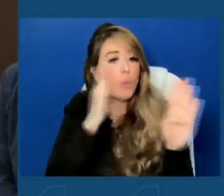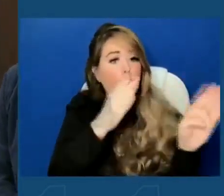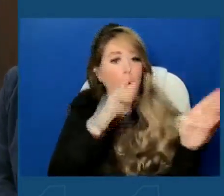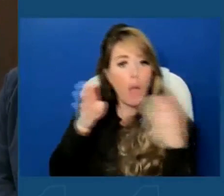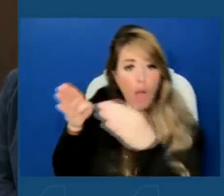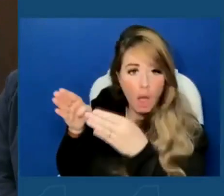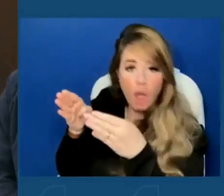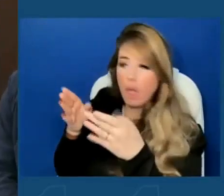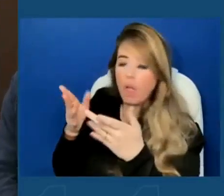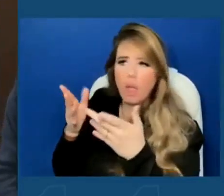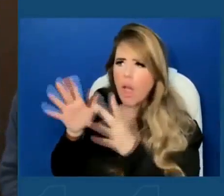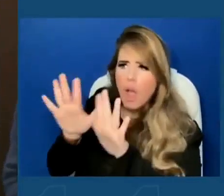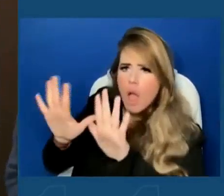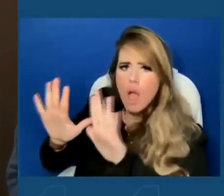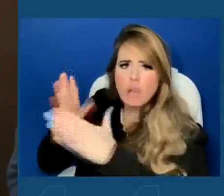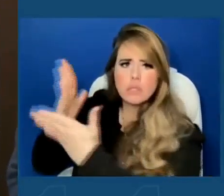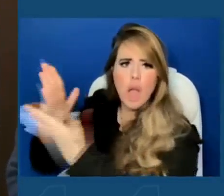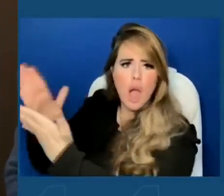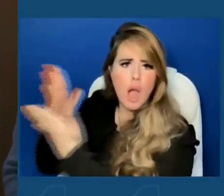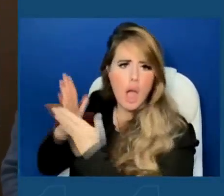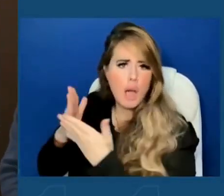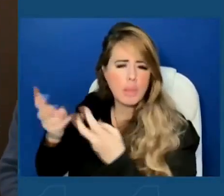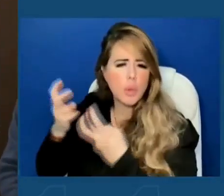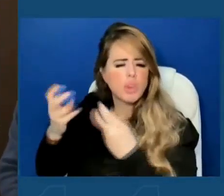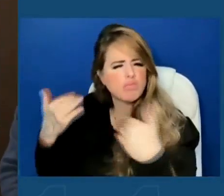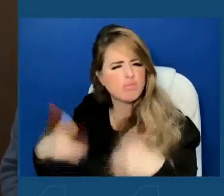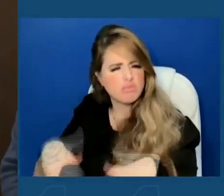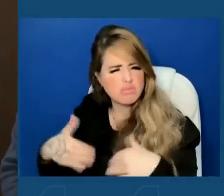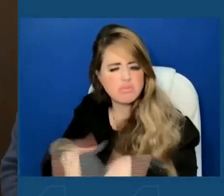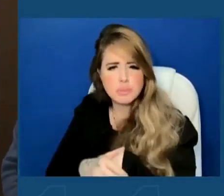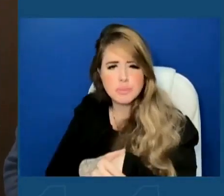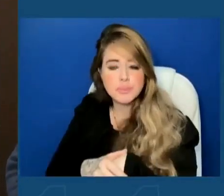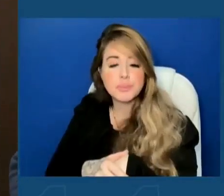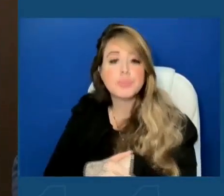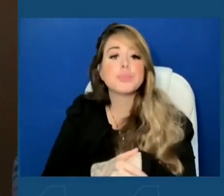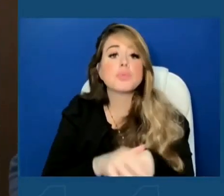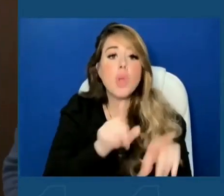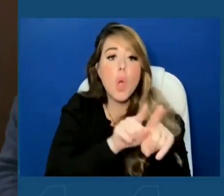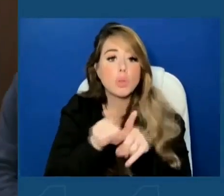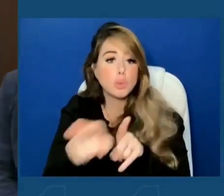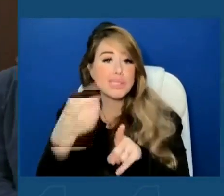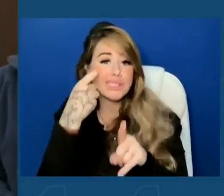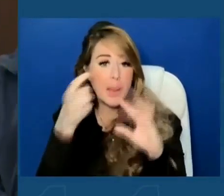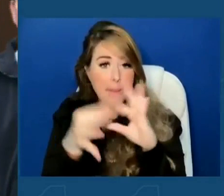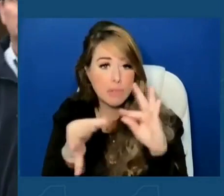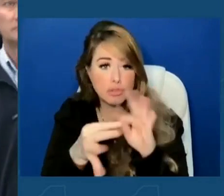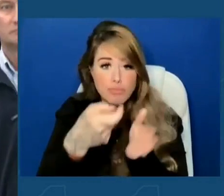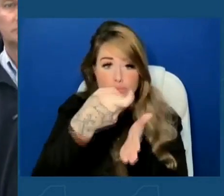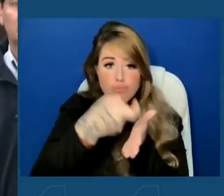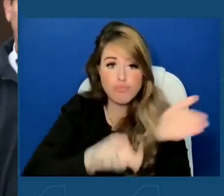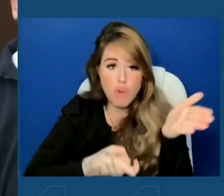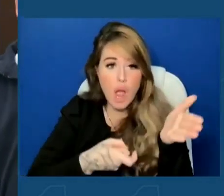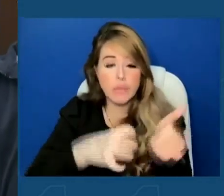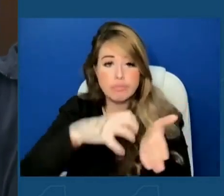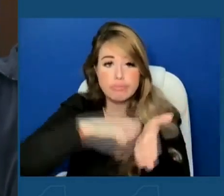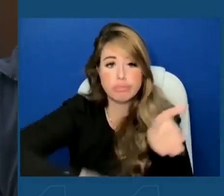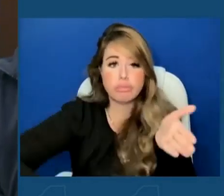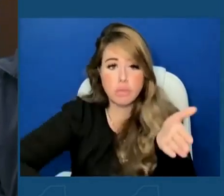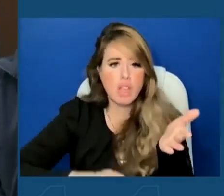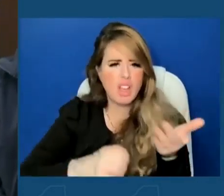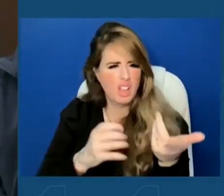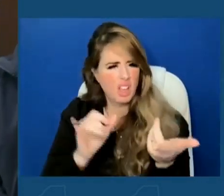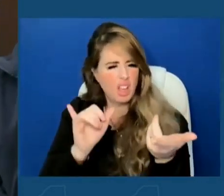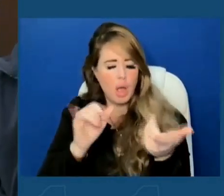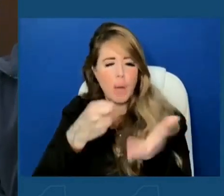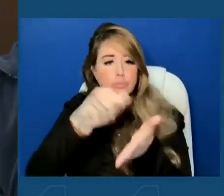Jonathan, you also asked about price gouging. Price gouging is illegal, and we have the Attorney General's office, and our